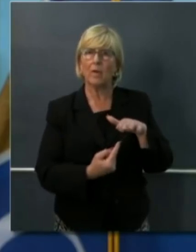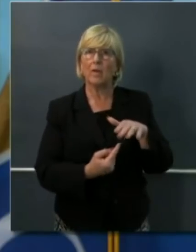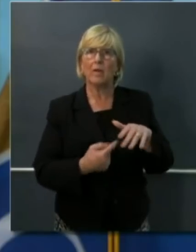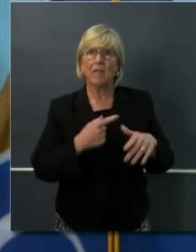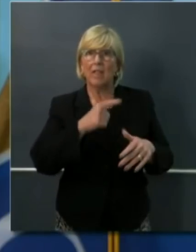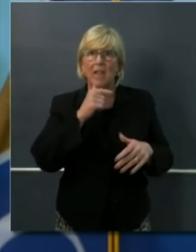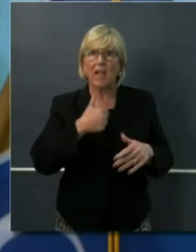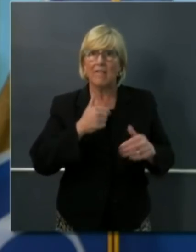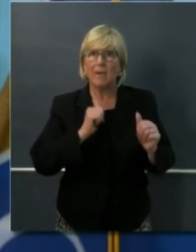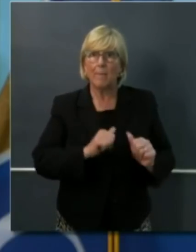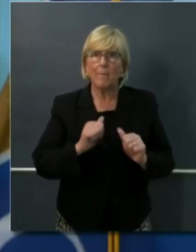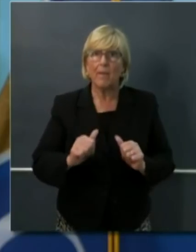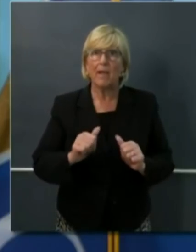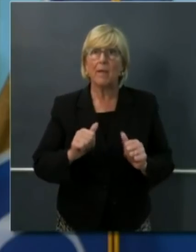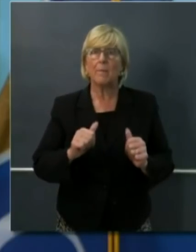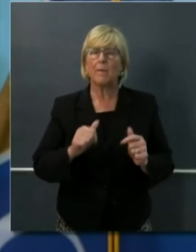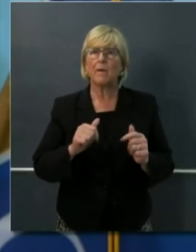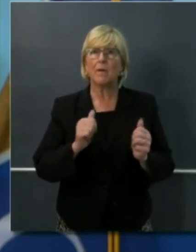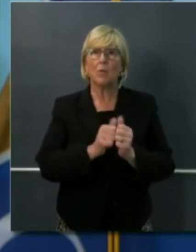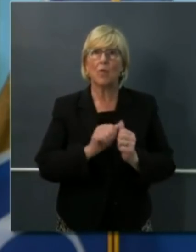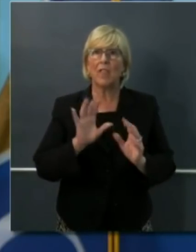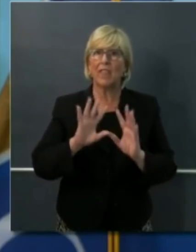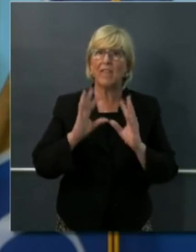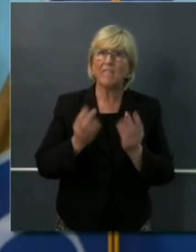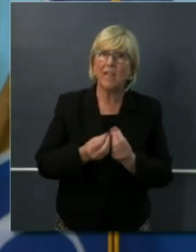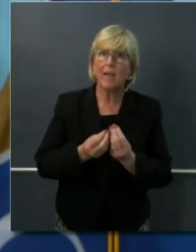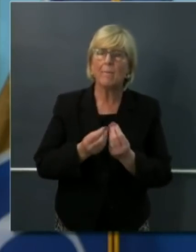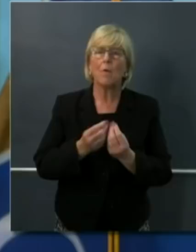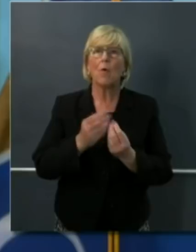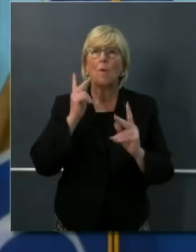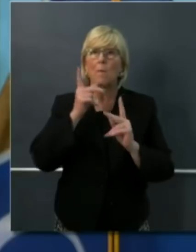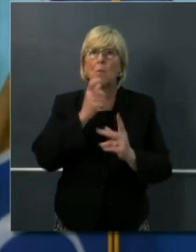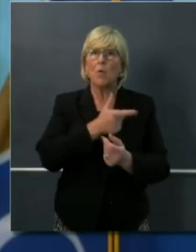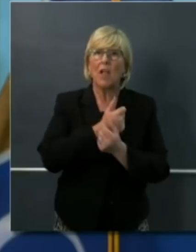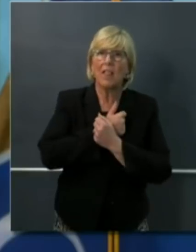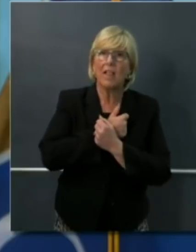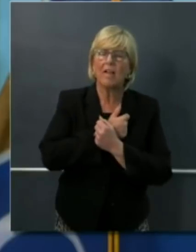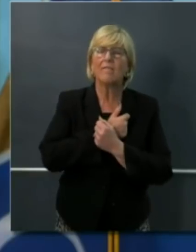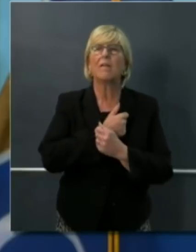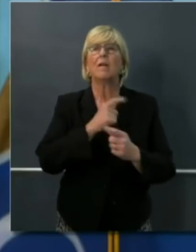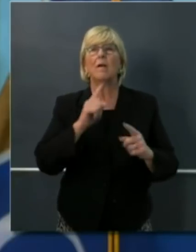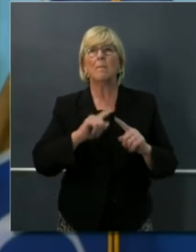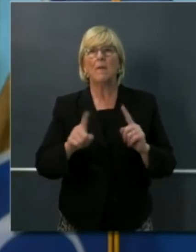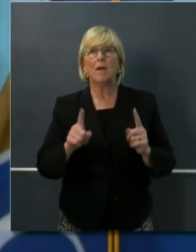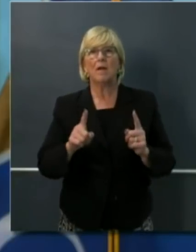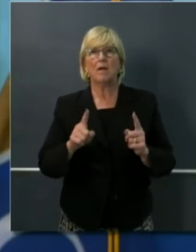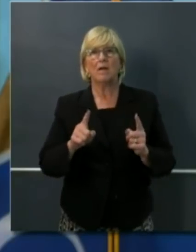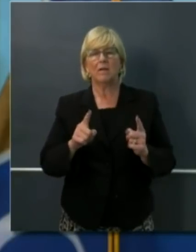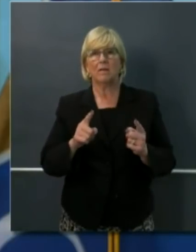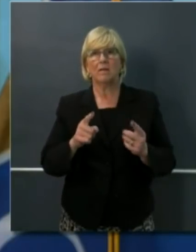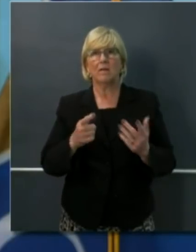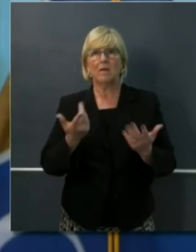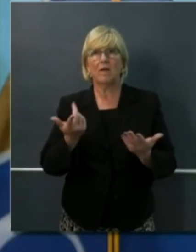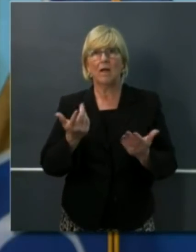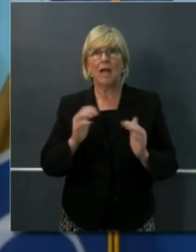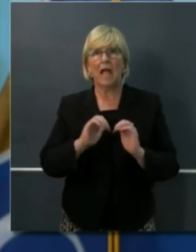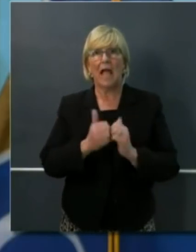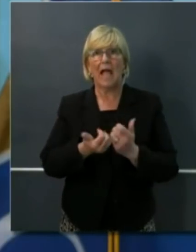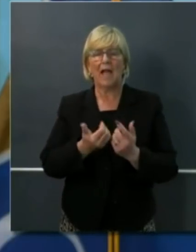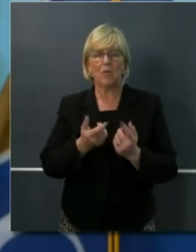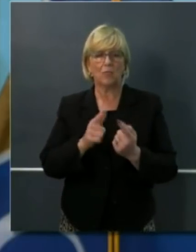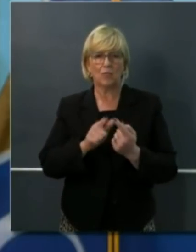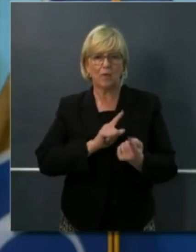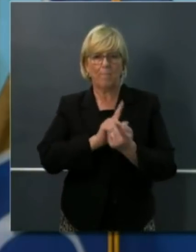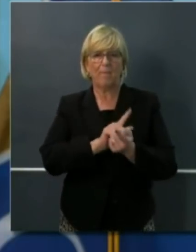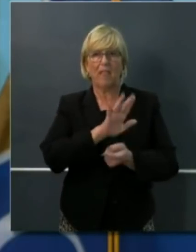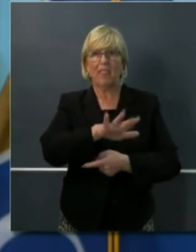the capacity not only to spend time with loved ones and families by definition, but also there's resource issues that have to be addressed, and our task